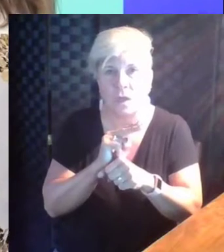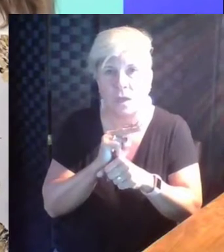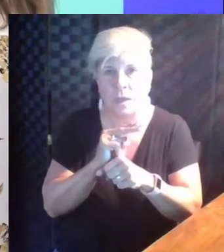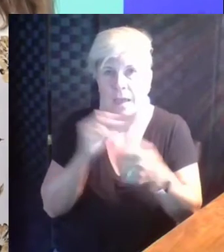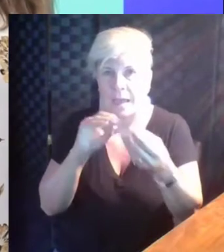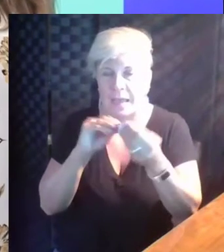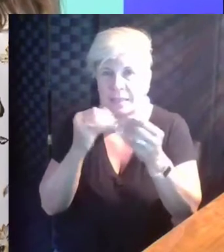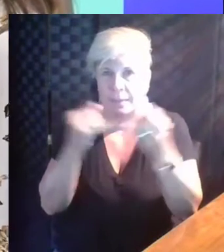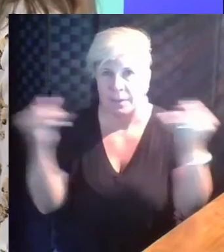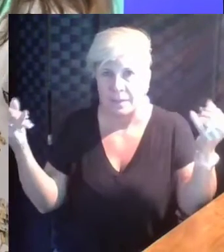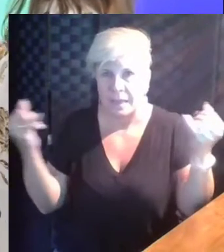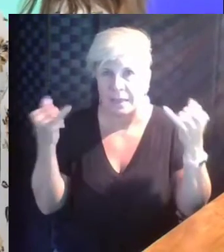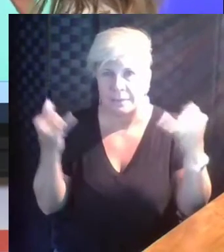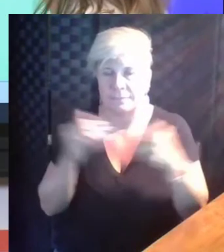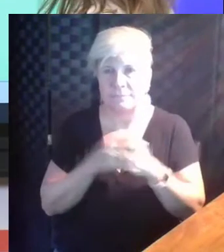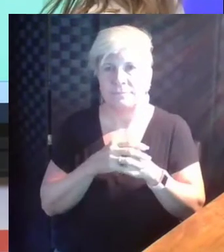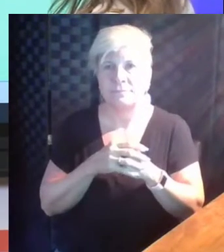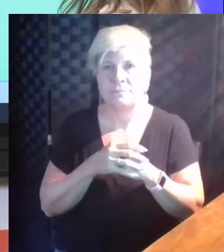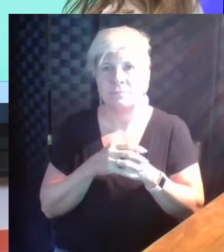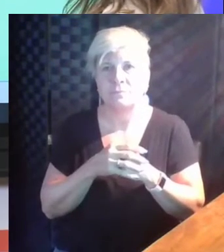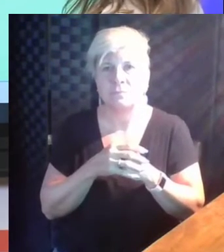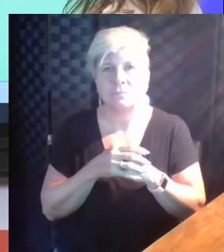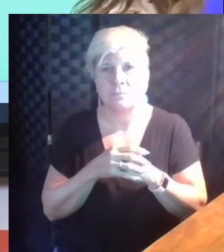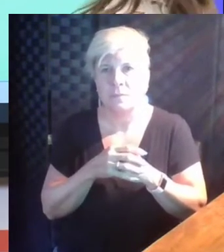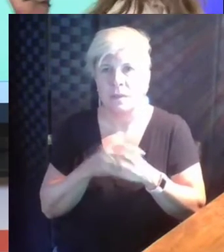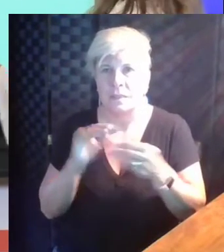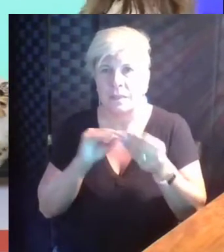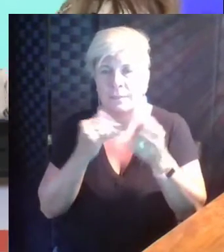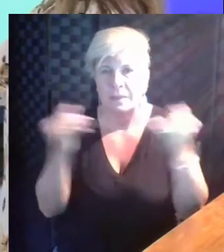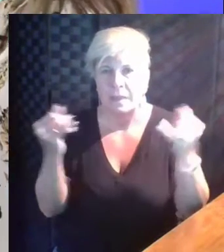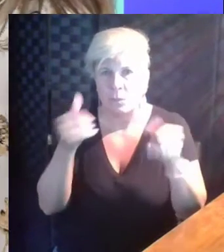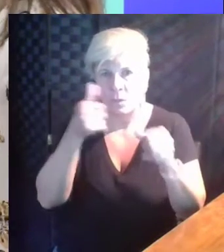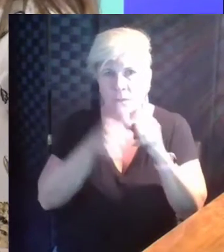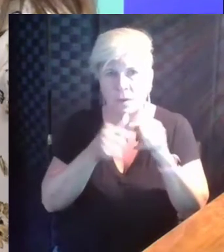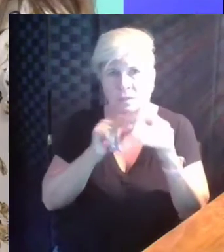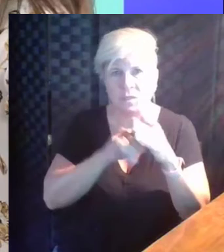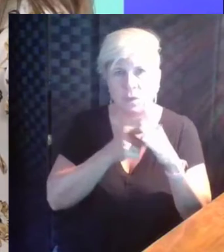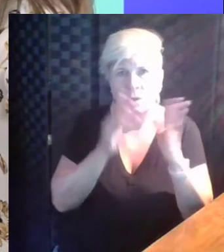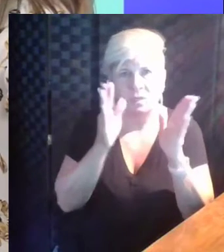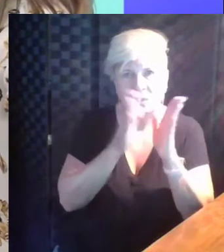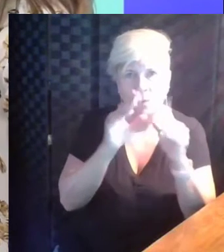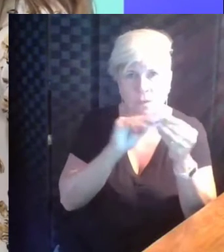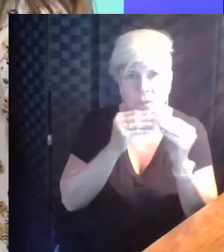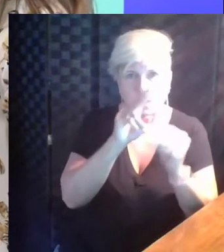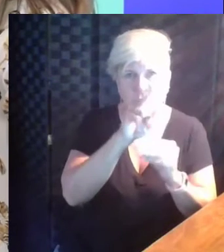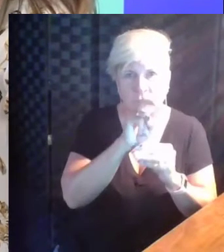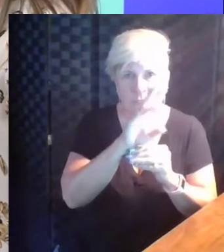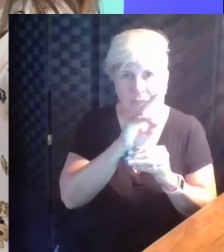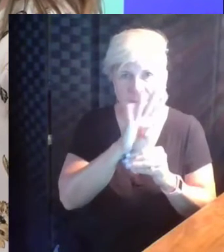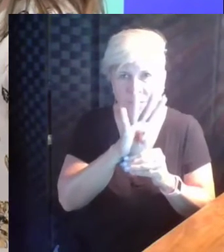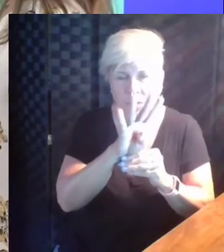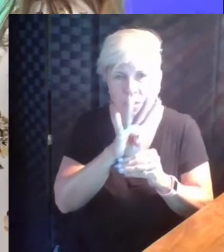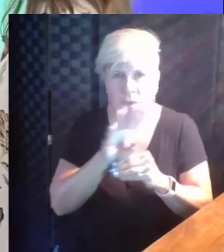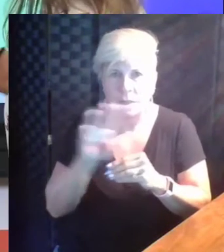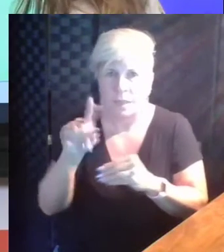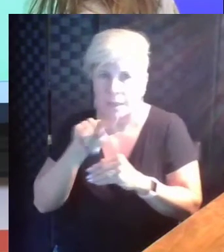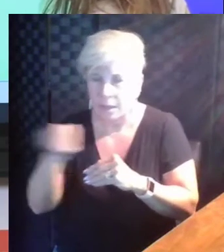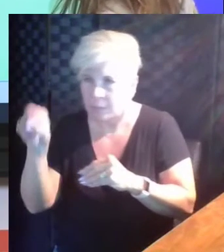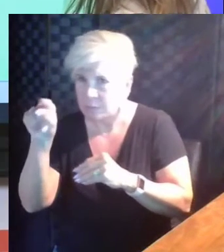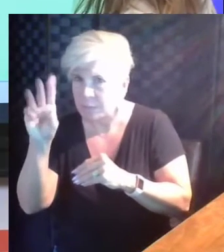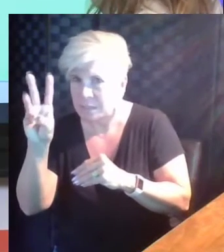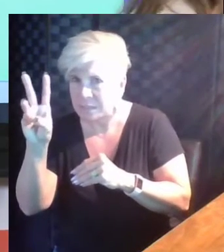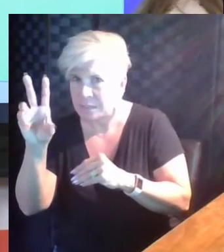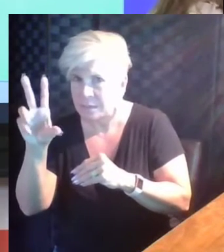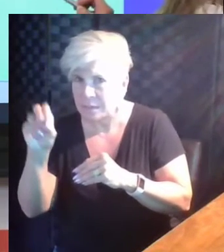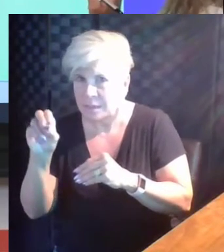this time. Okay, open number lines, remember, are going to start with our small number, 274. And